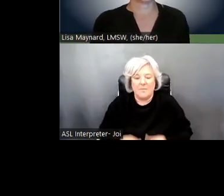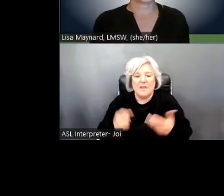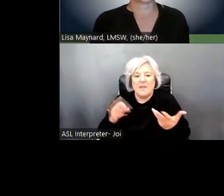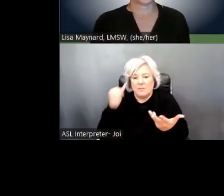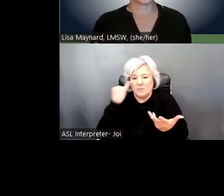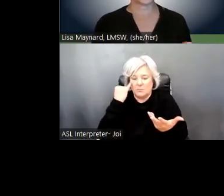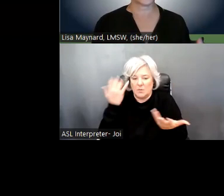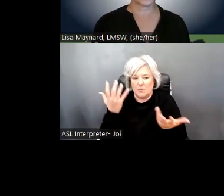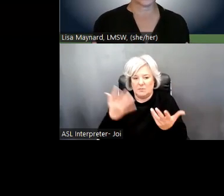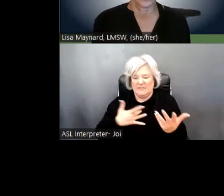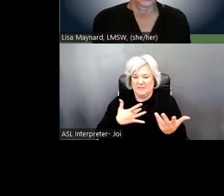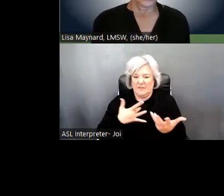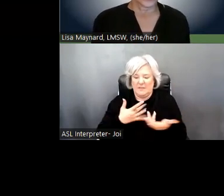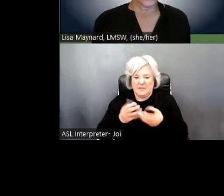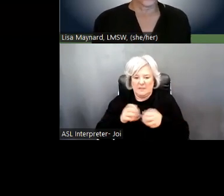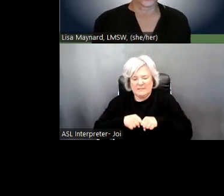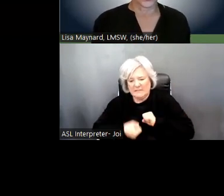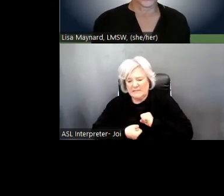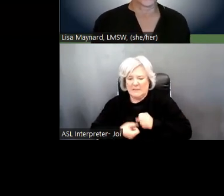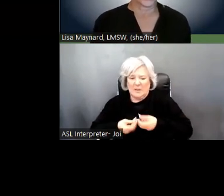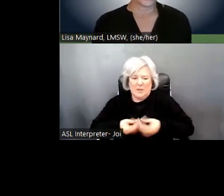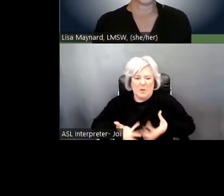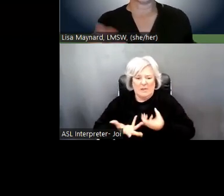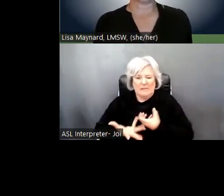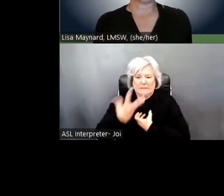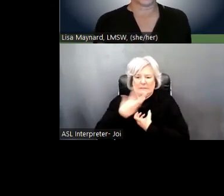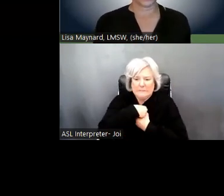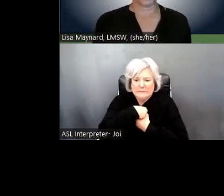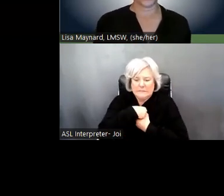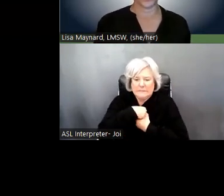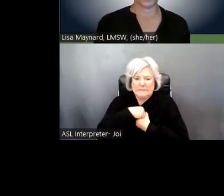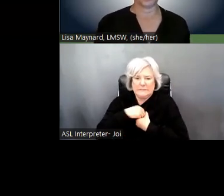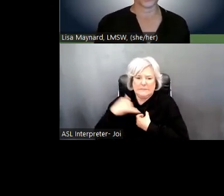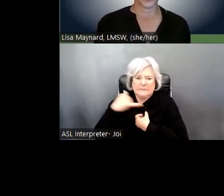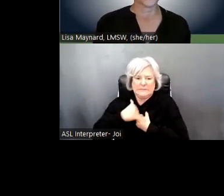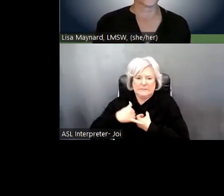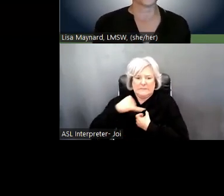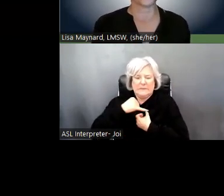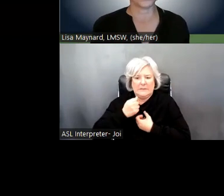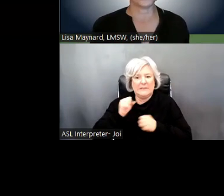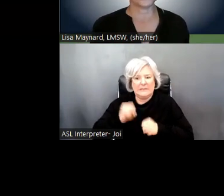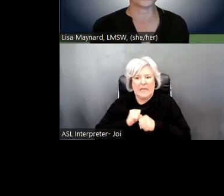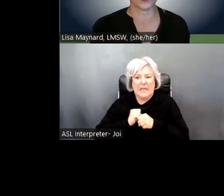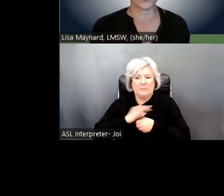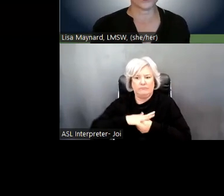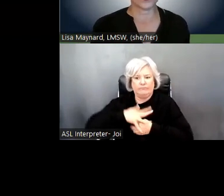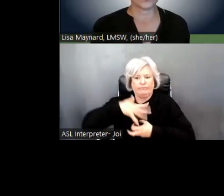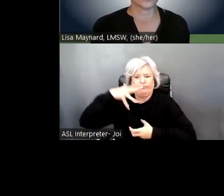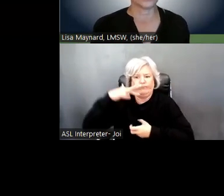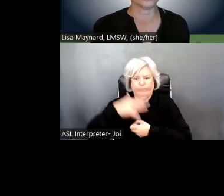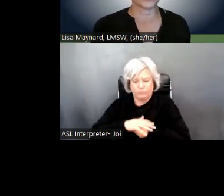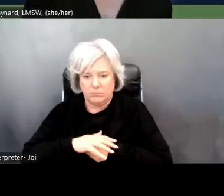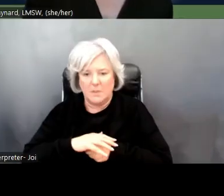if they're not recognized, that gets internalized and then can explode. So why is